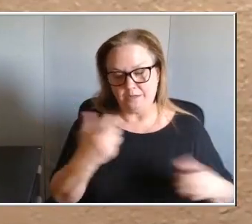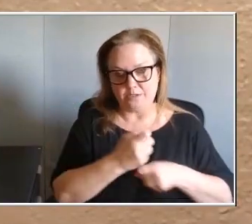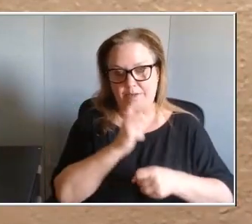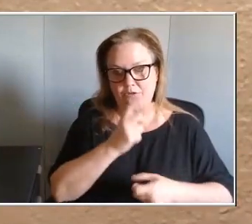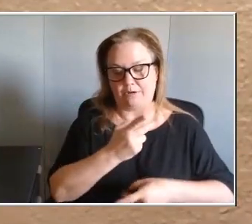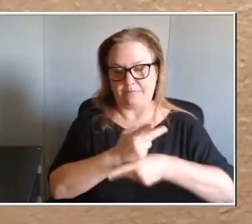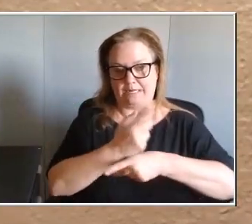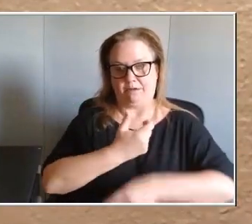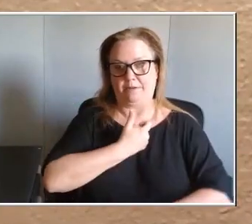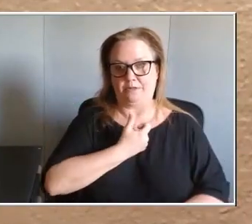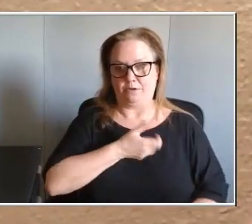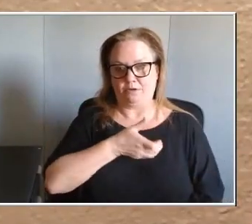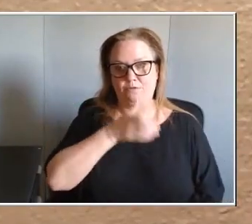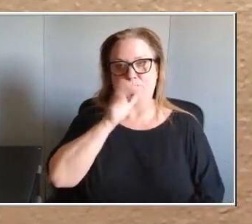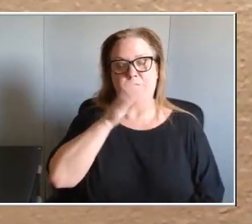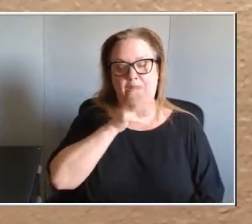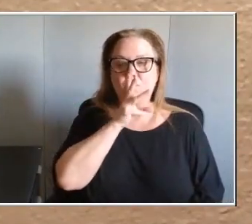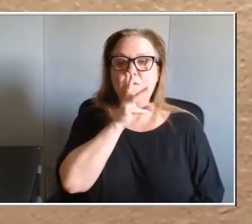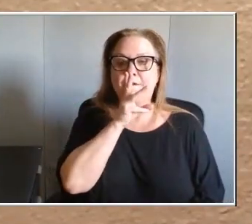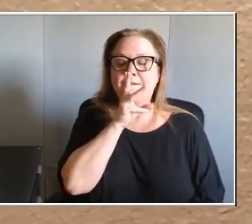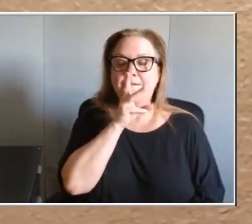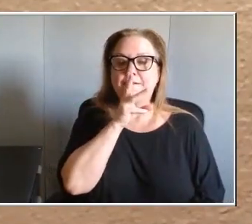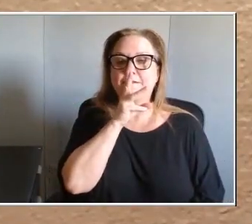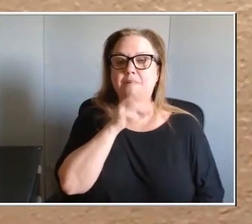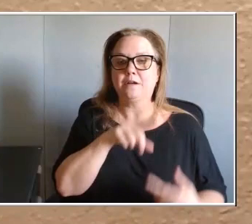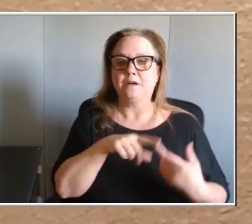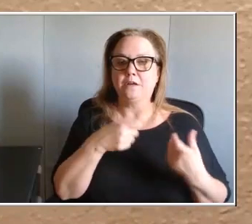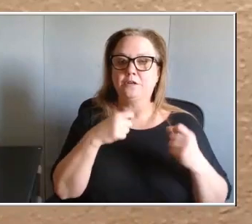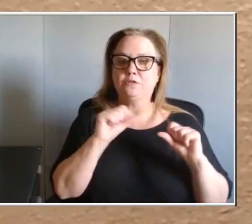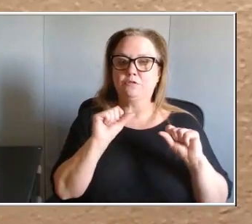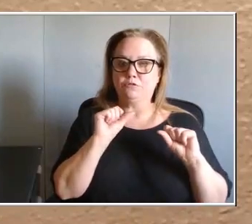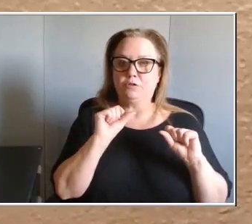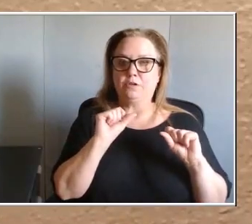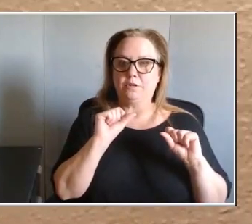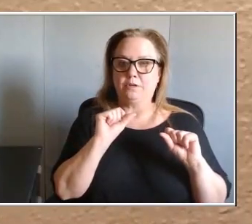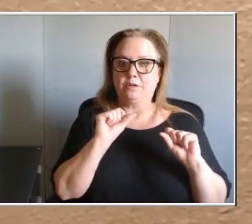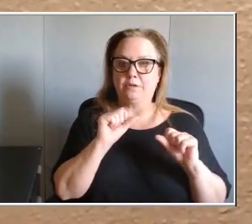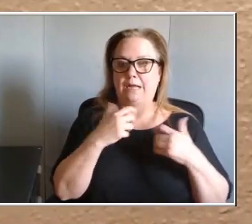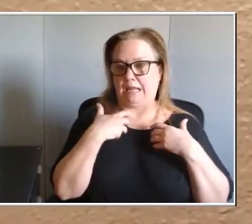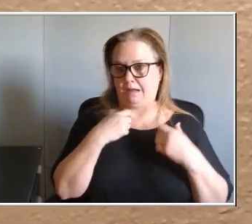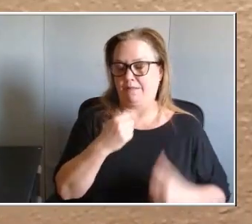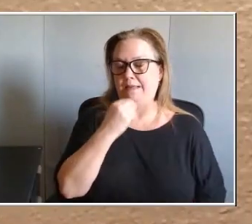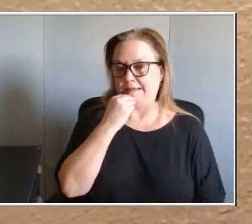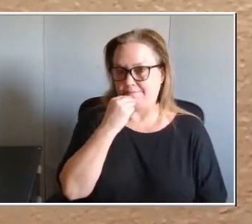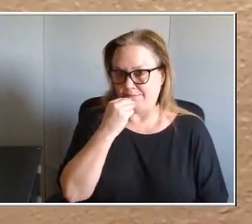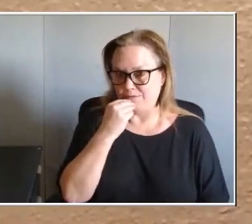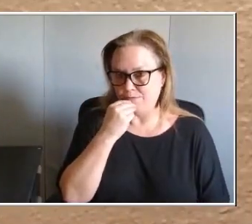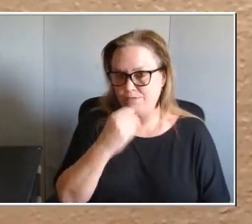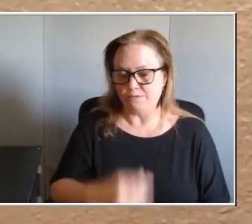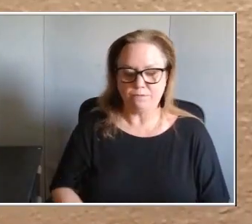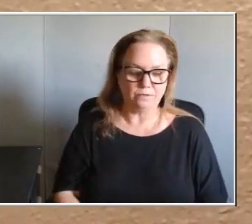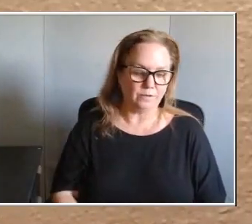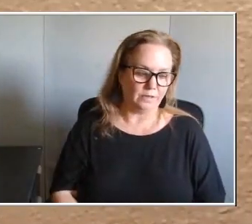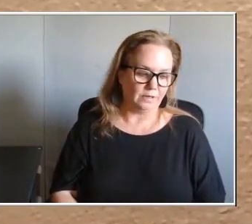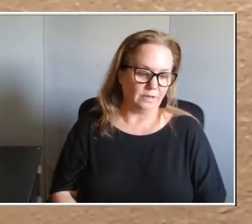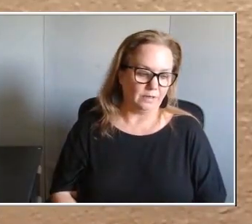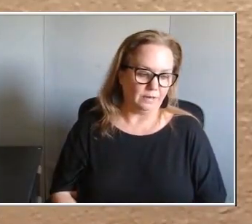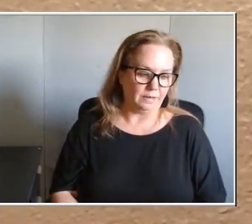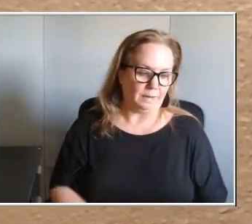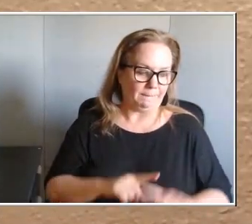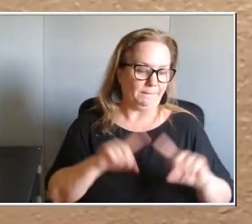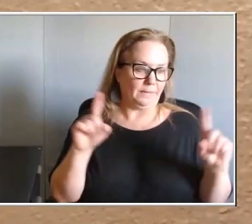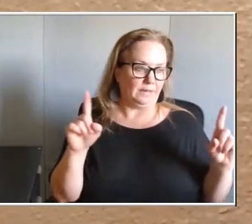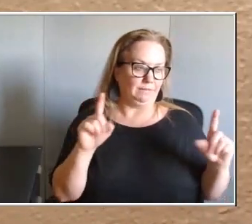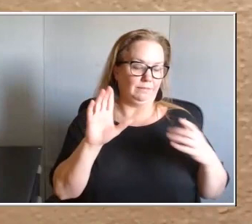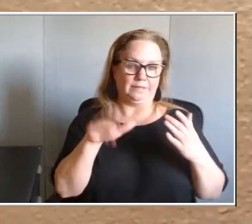care of me, drink plenty of water, try to stay on or stick to like a healthy diet. But